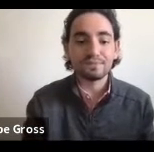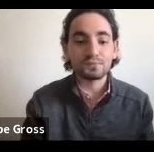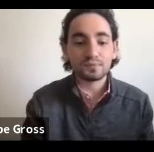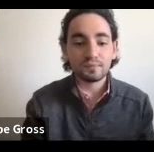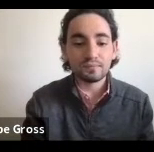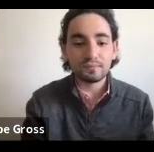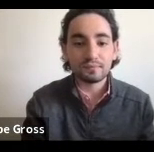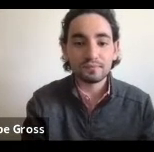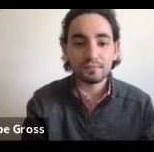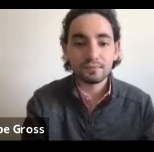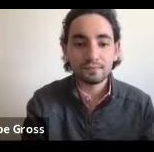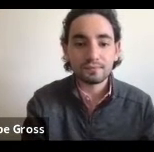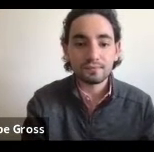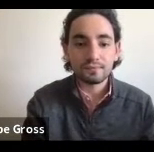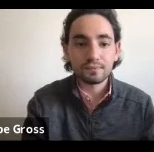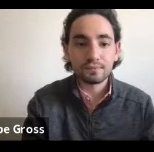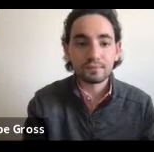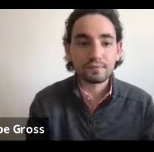job.